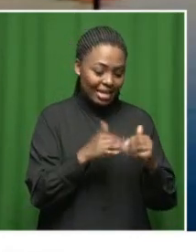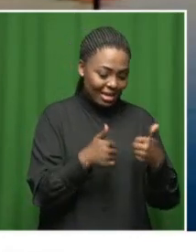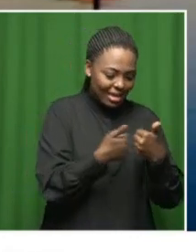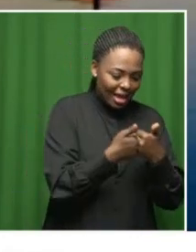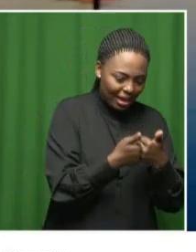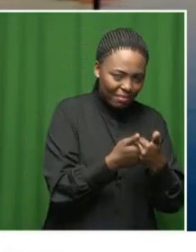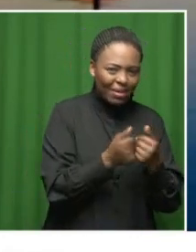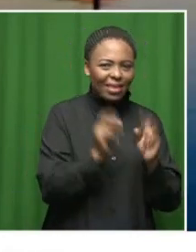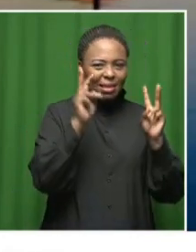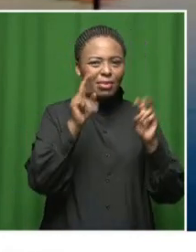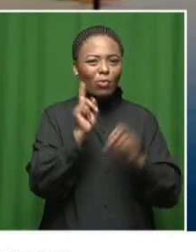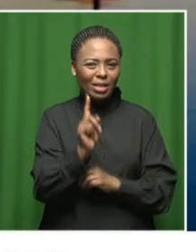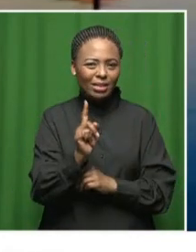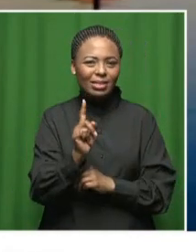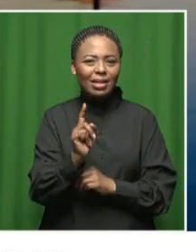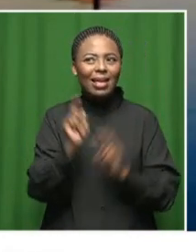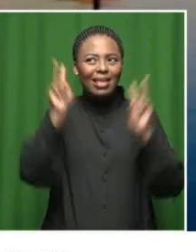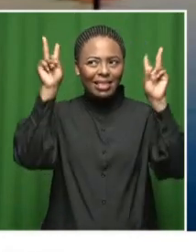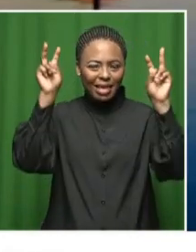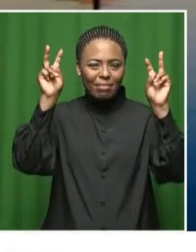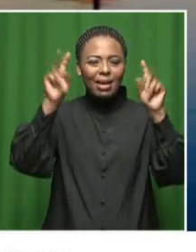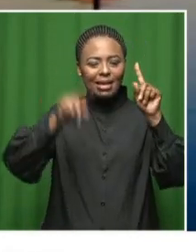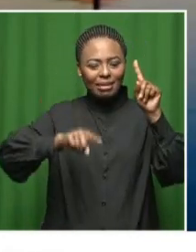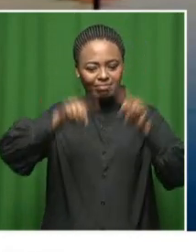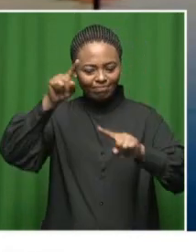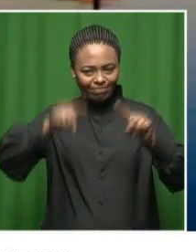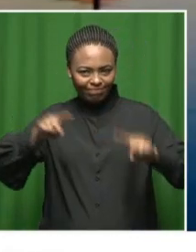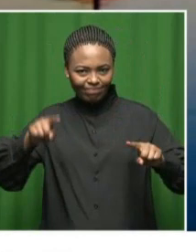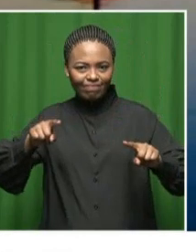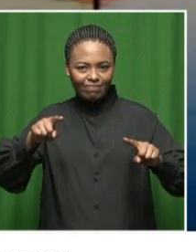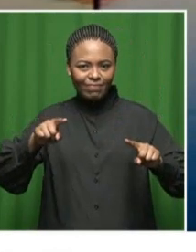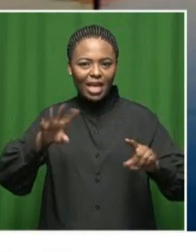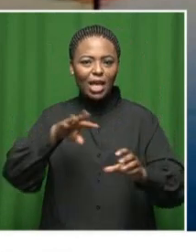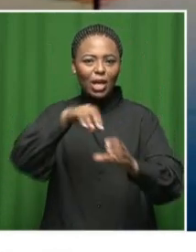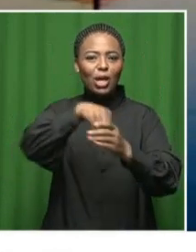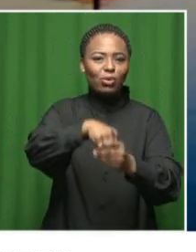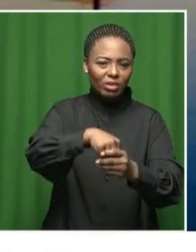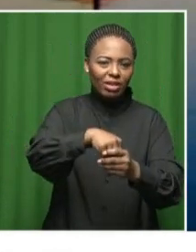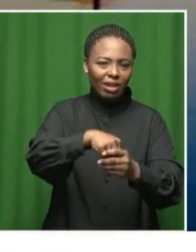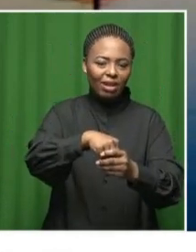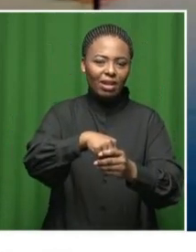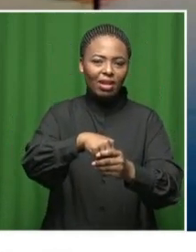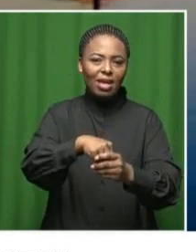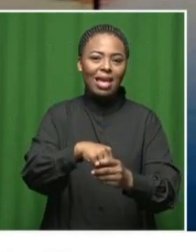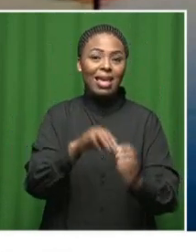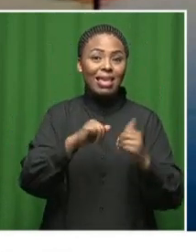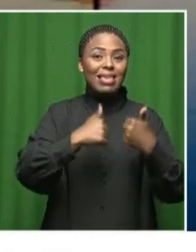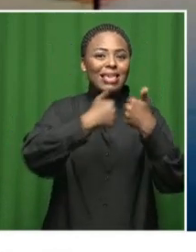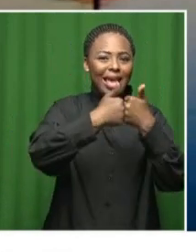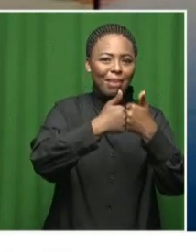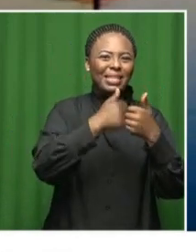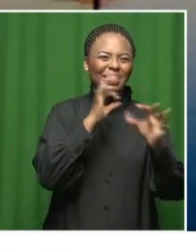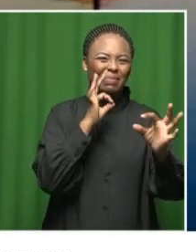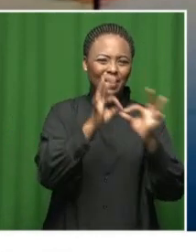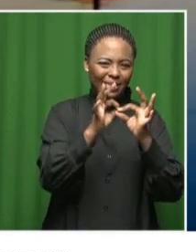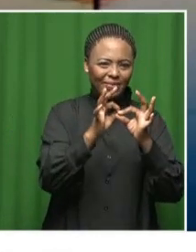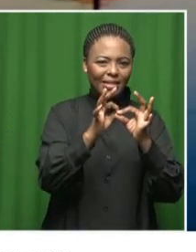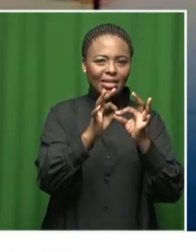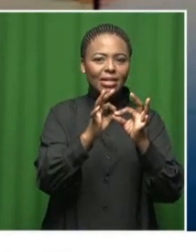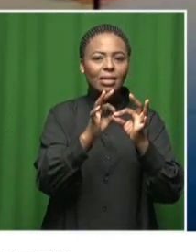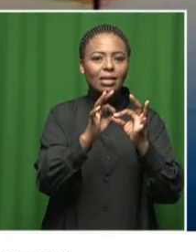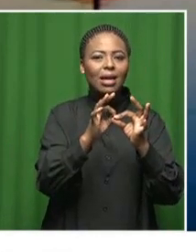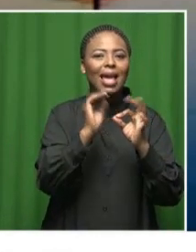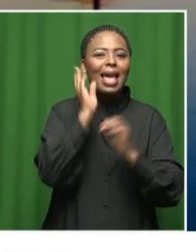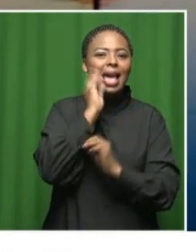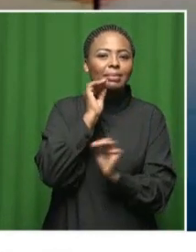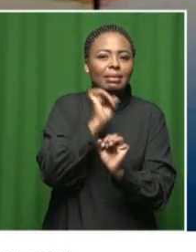was diversity and inclusion. So the participants had to create games that speak to these themes, to their experiences as well,